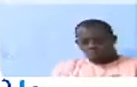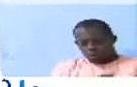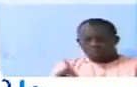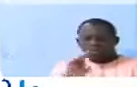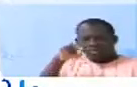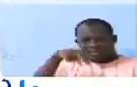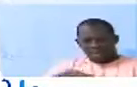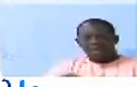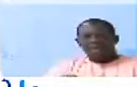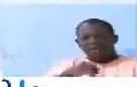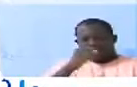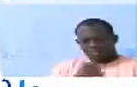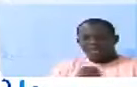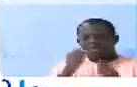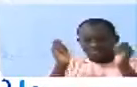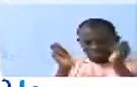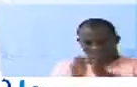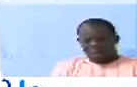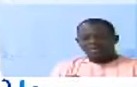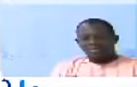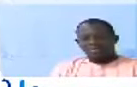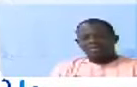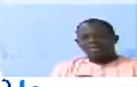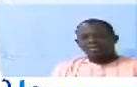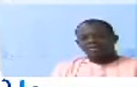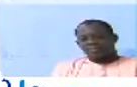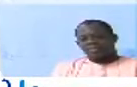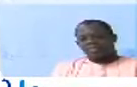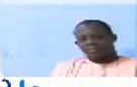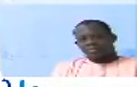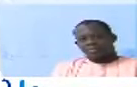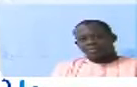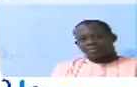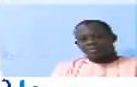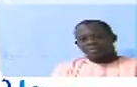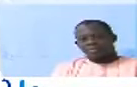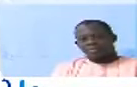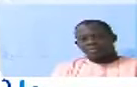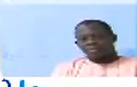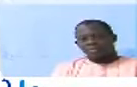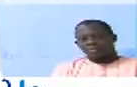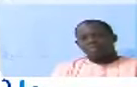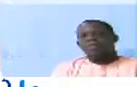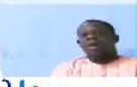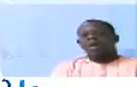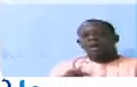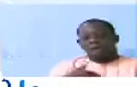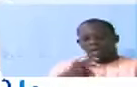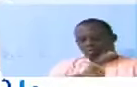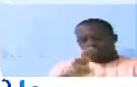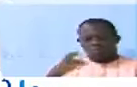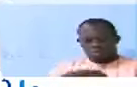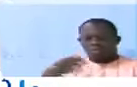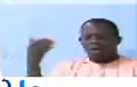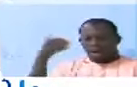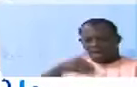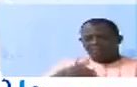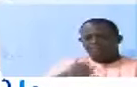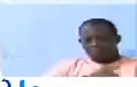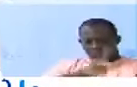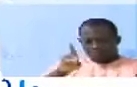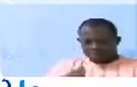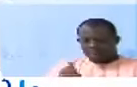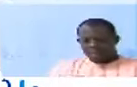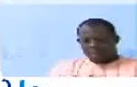stood and effected changes. Mala fi ngawoto ma barimba woto mala bi nga falindiro ke. I didn't want to reach that point, but and